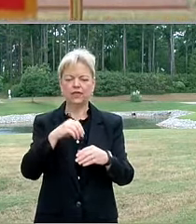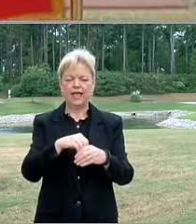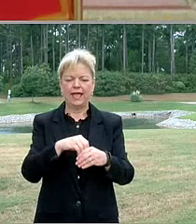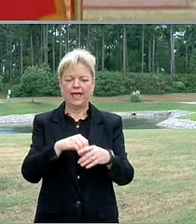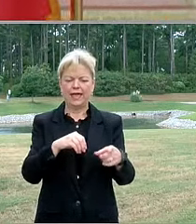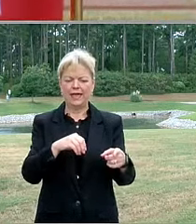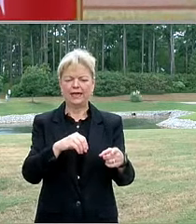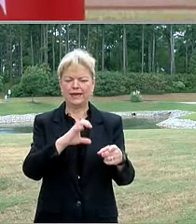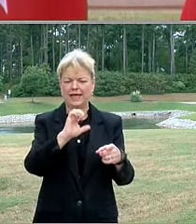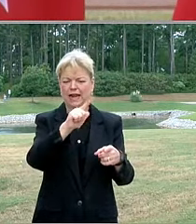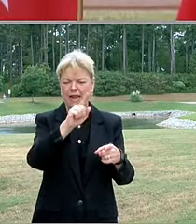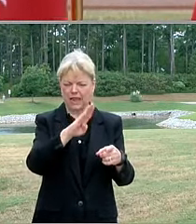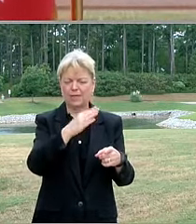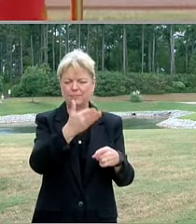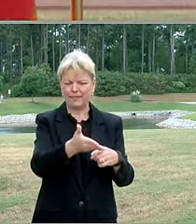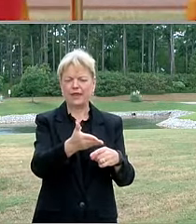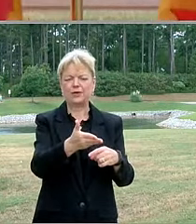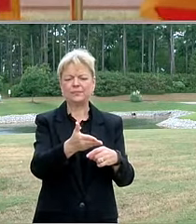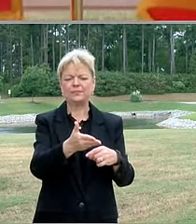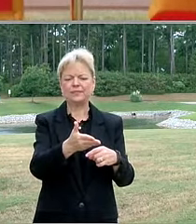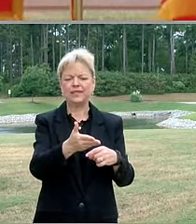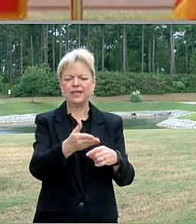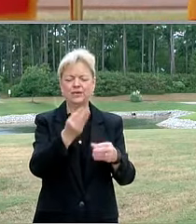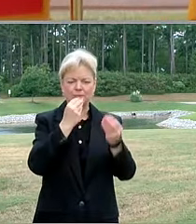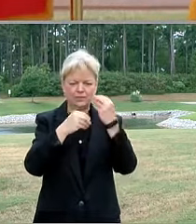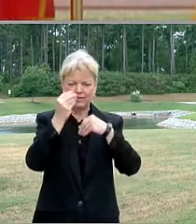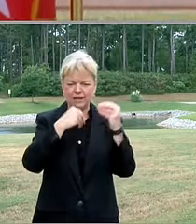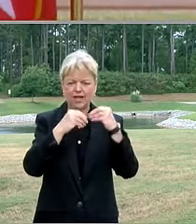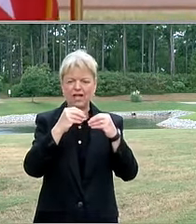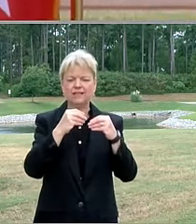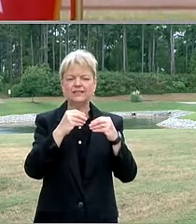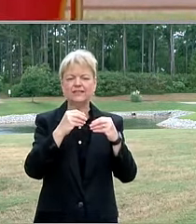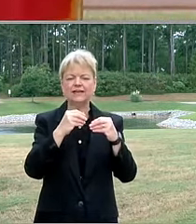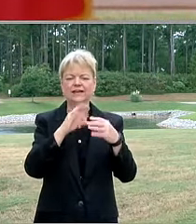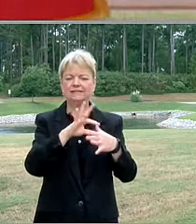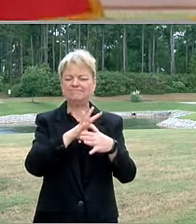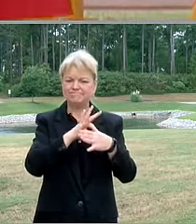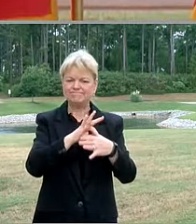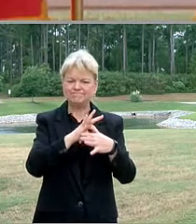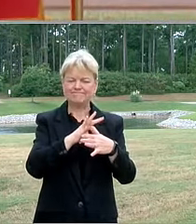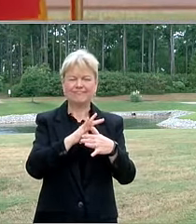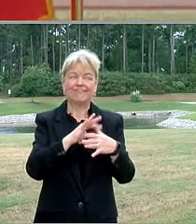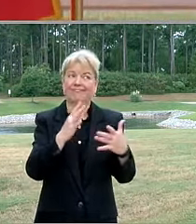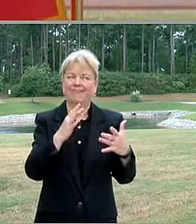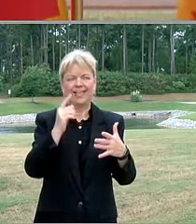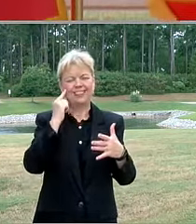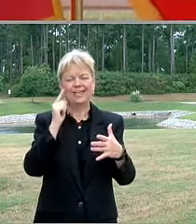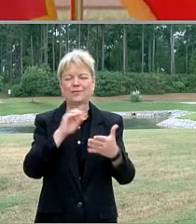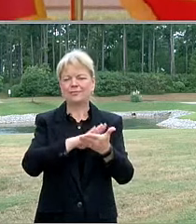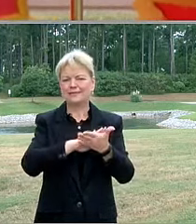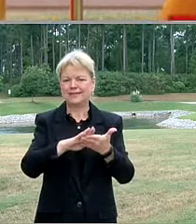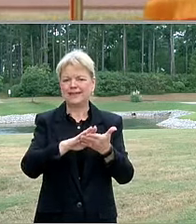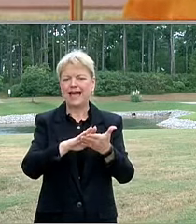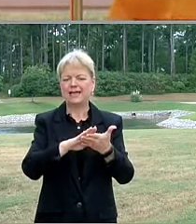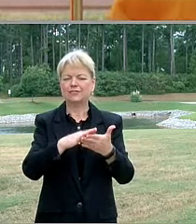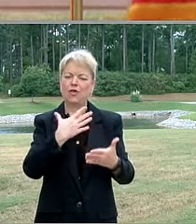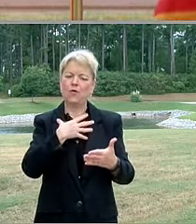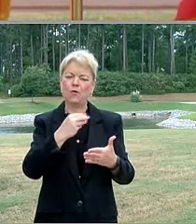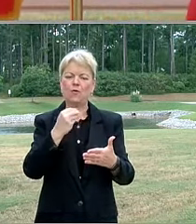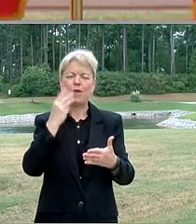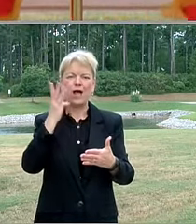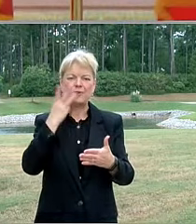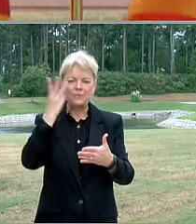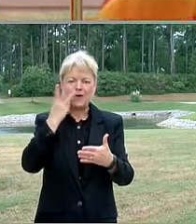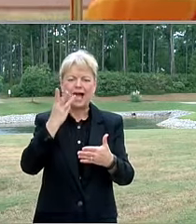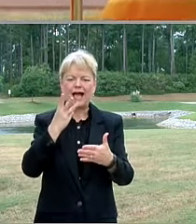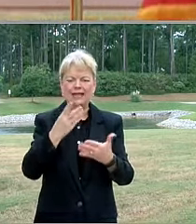officers club in Dunkirk, where we lunched on filet mignon. I think it was a really nice little white wine and some